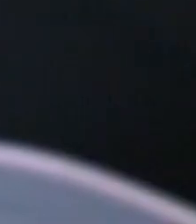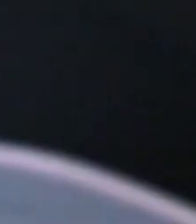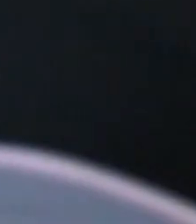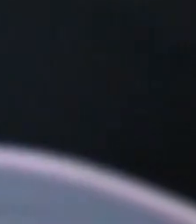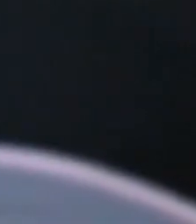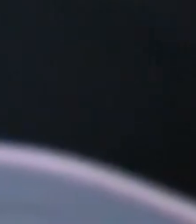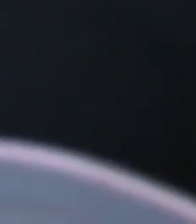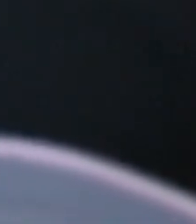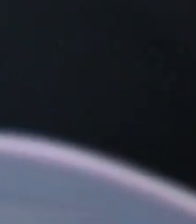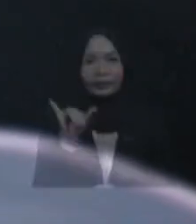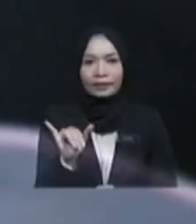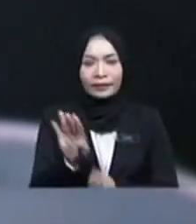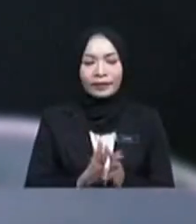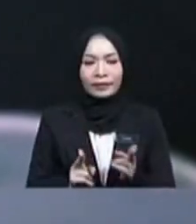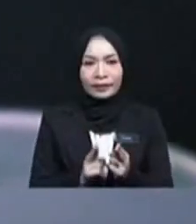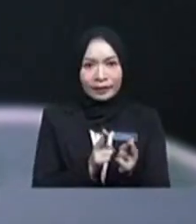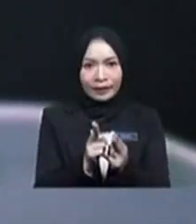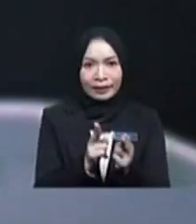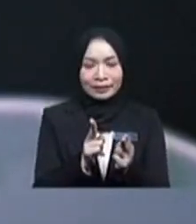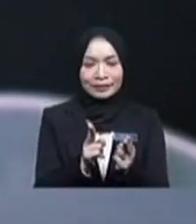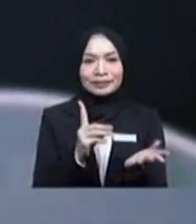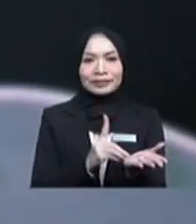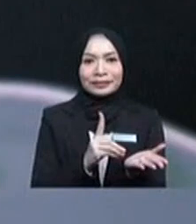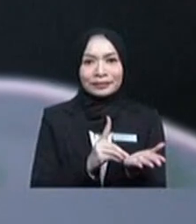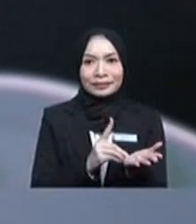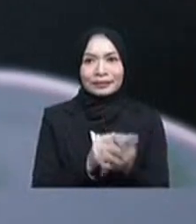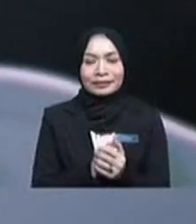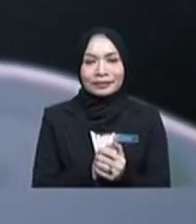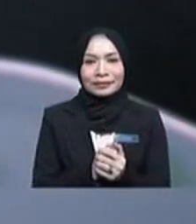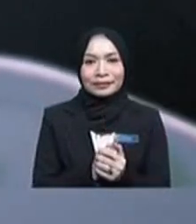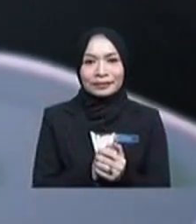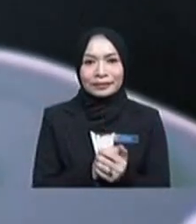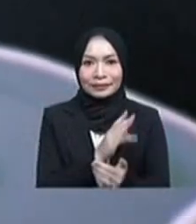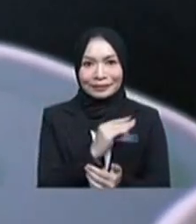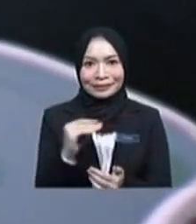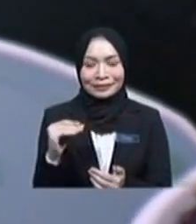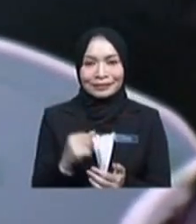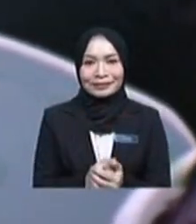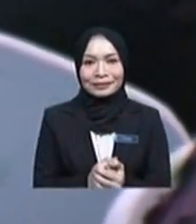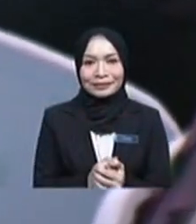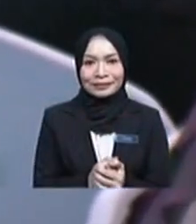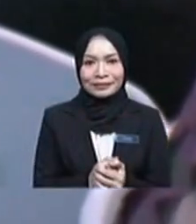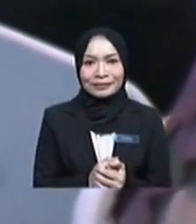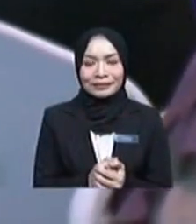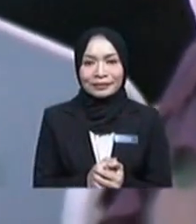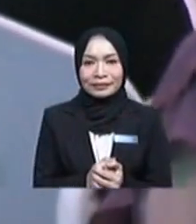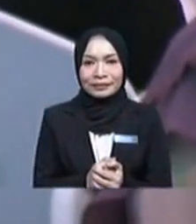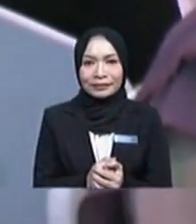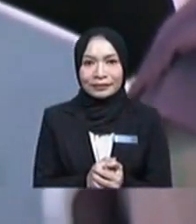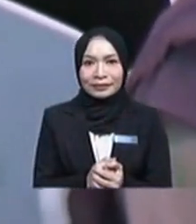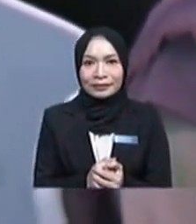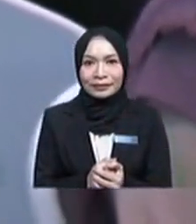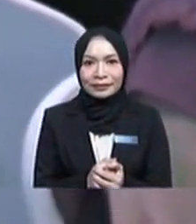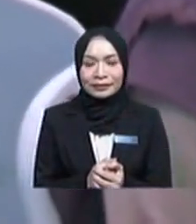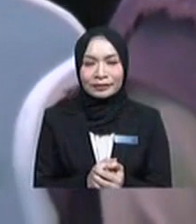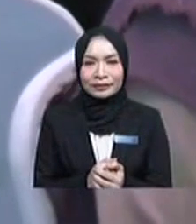Yang Berusaha Dr. Norisa binti Suhaili, Deputy Director General of Education, Education Operations Sector,